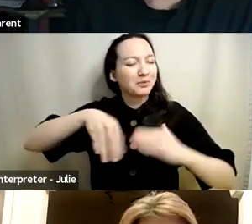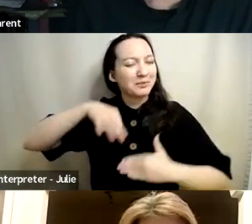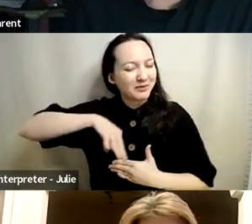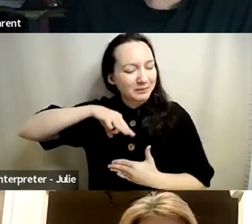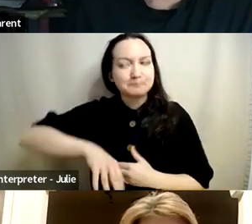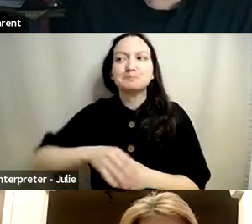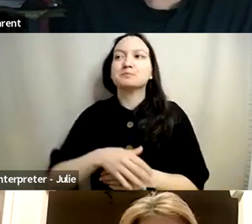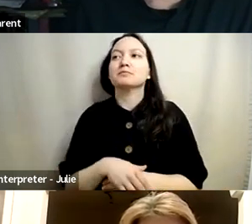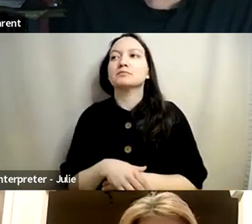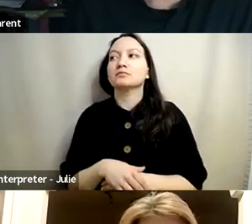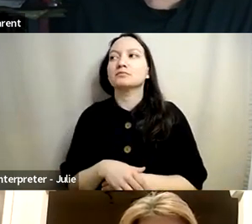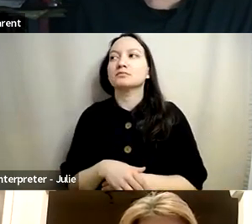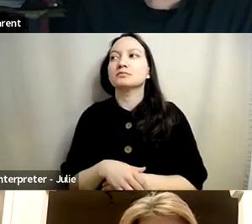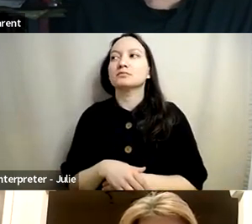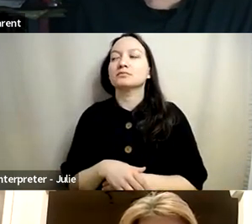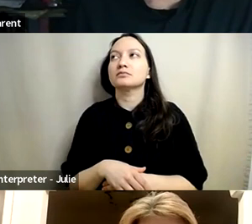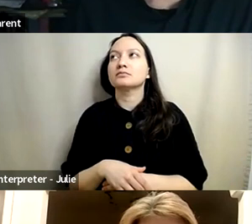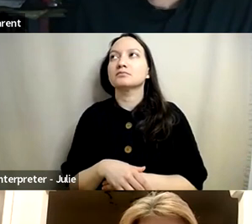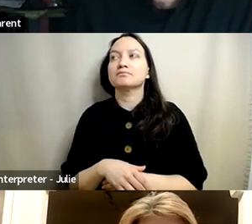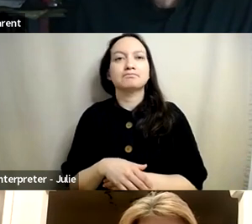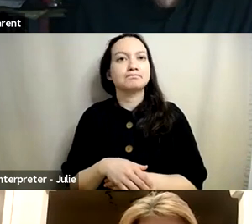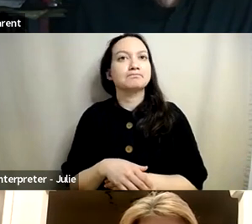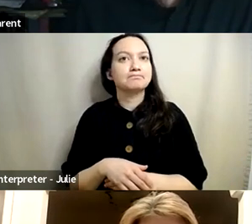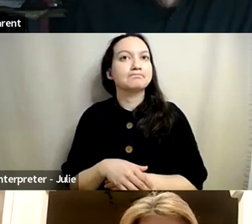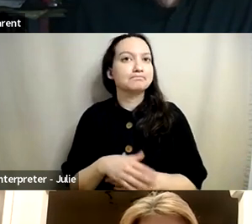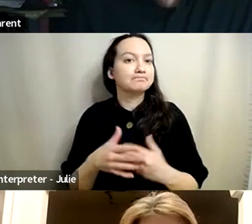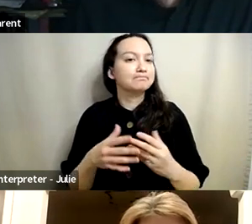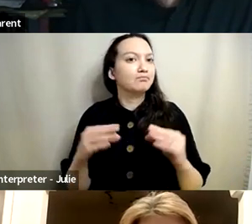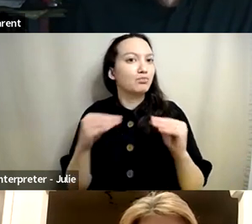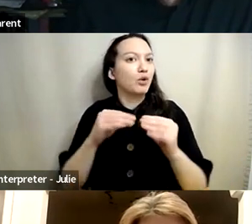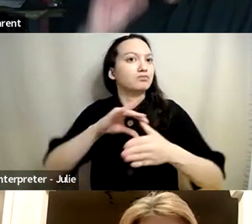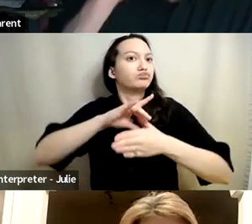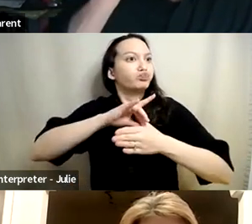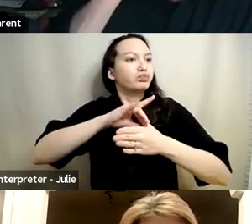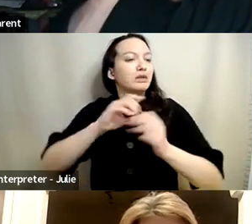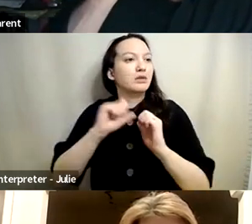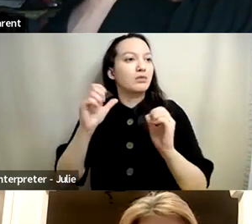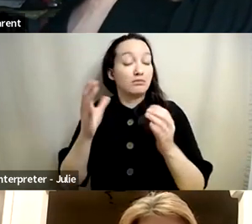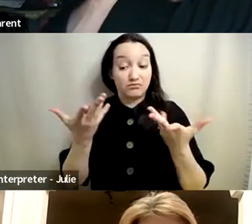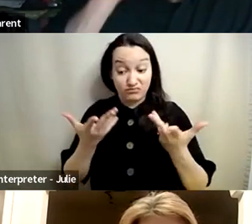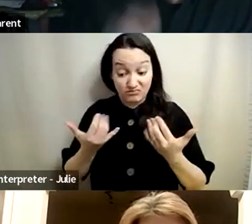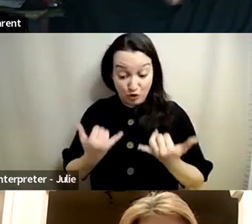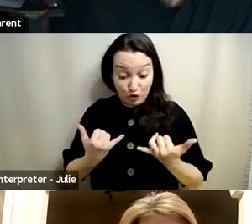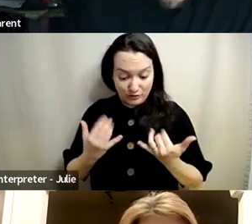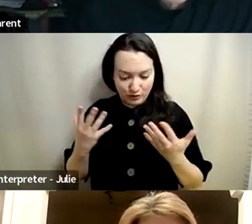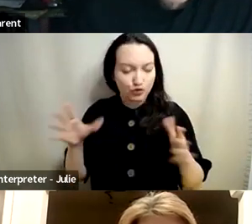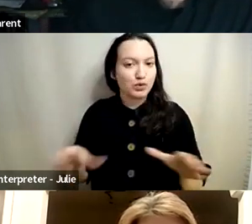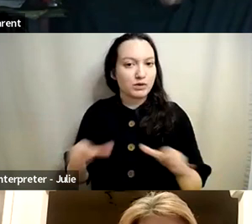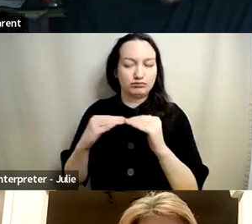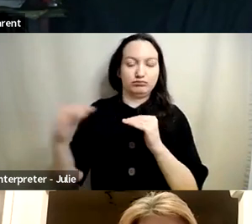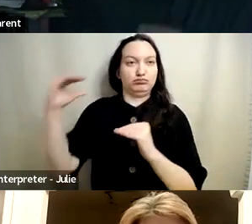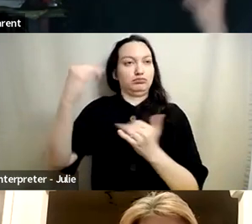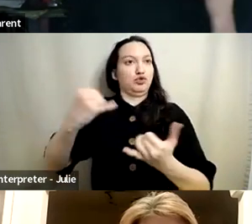benefits is a lot more substantive than what they already are doing as part of their